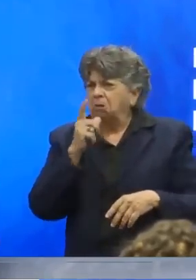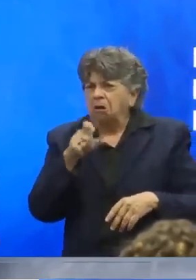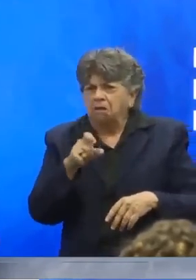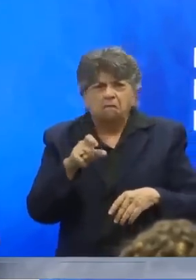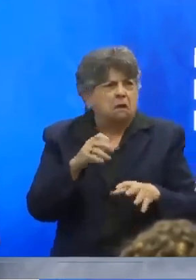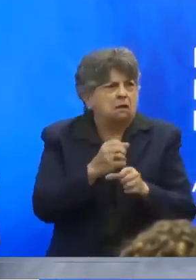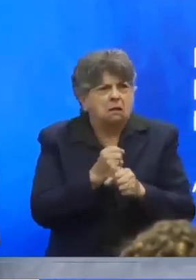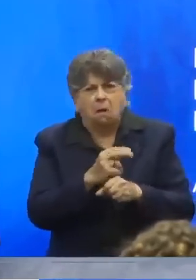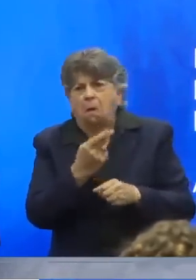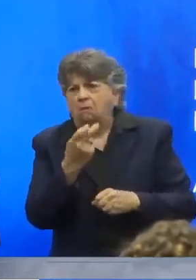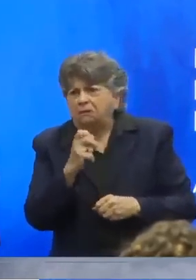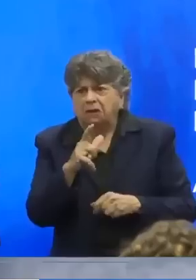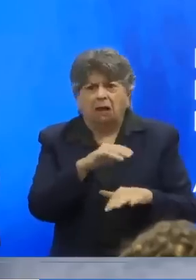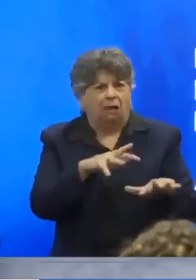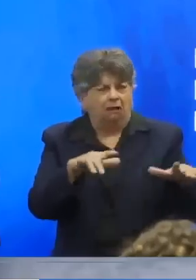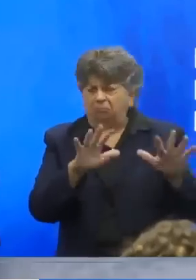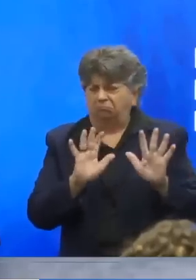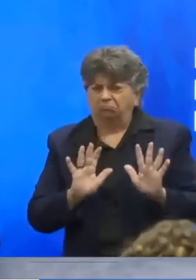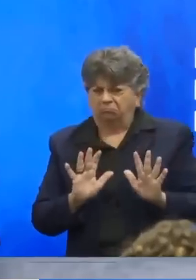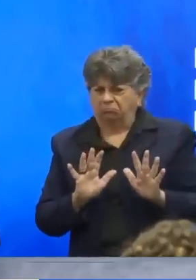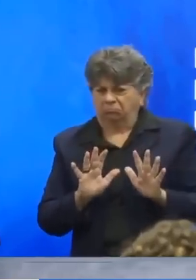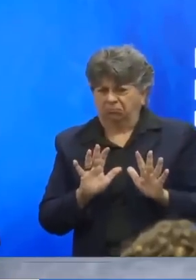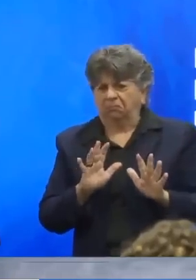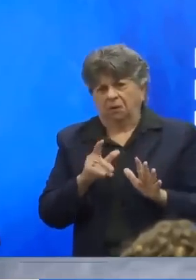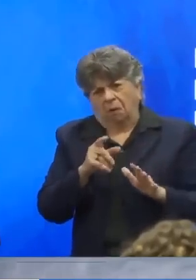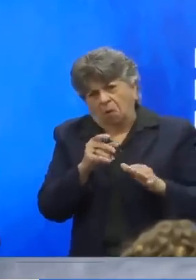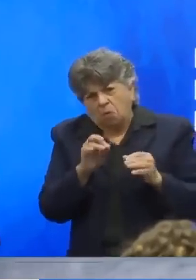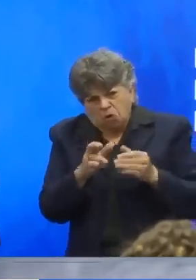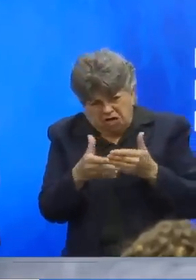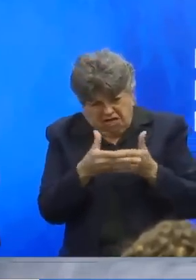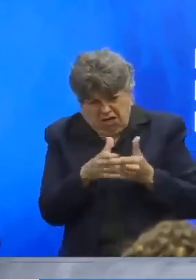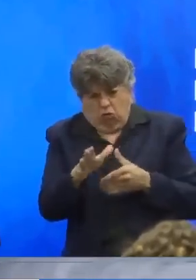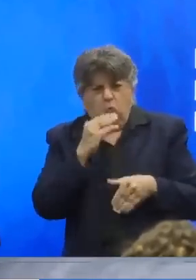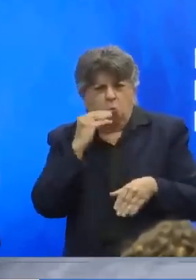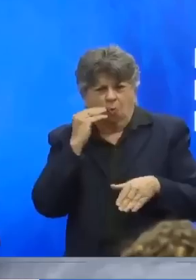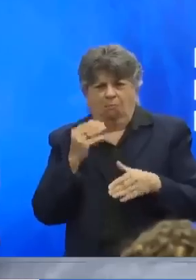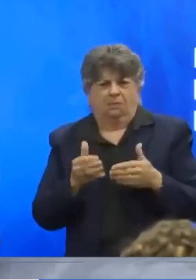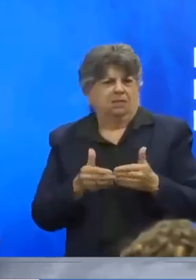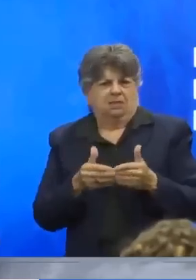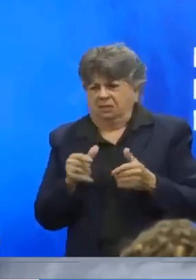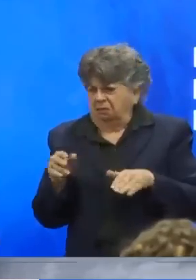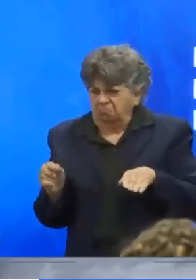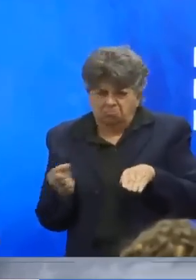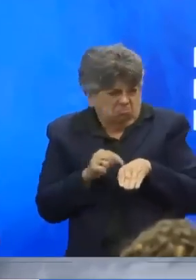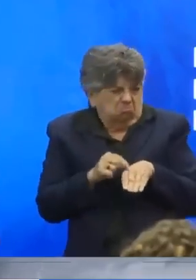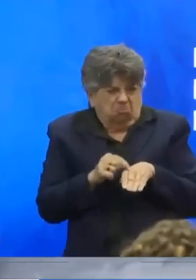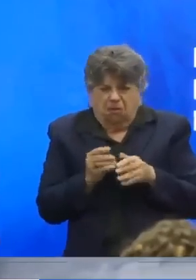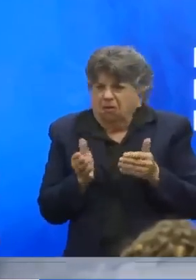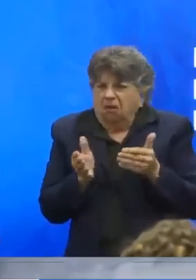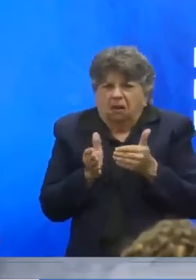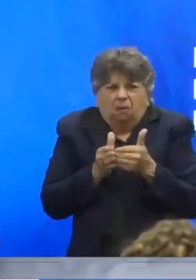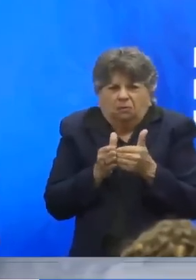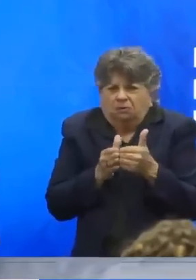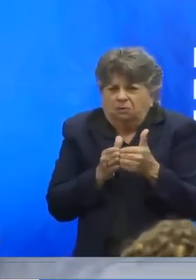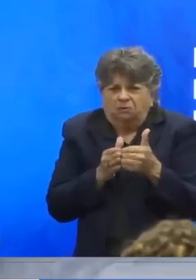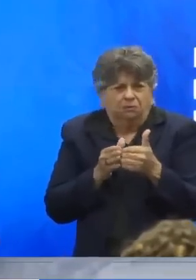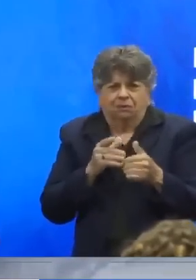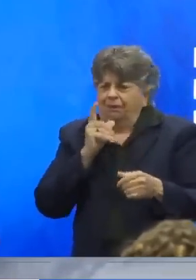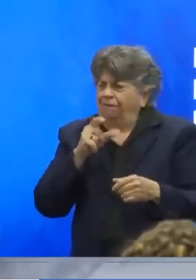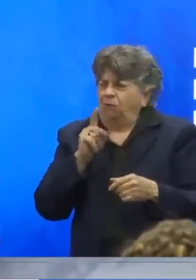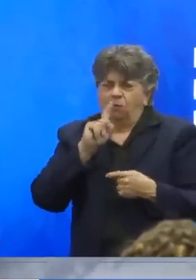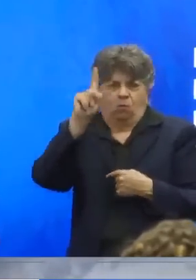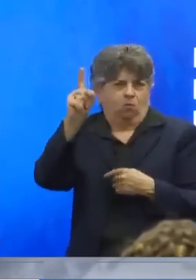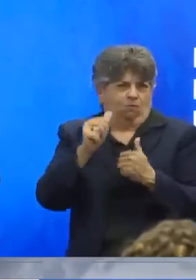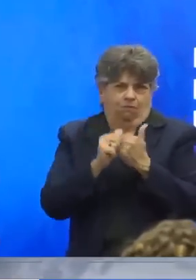able to withstand a major hurricane. So just understand that and take that into account. We don't need people,